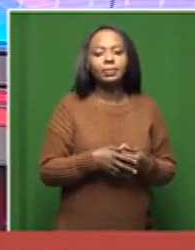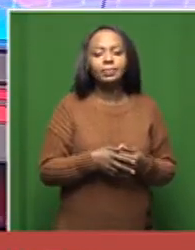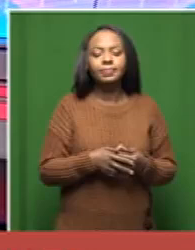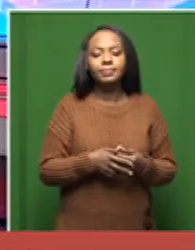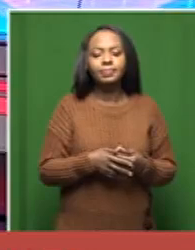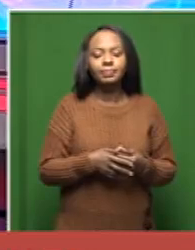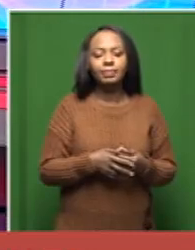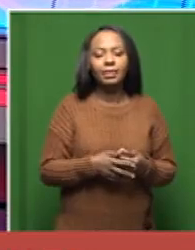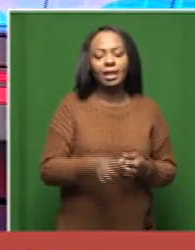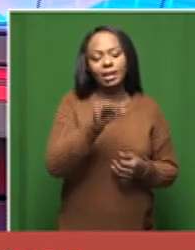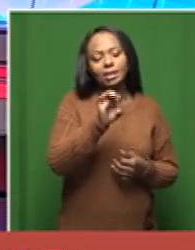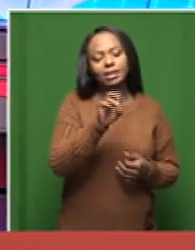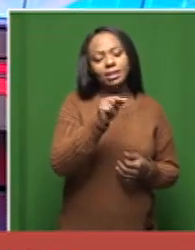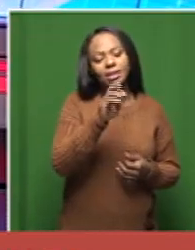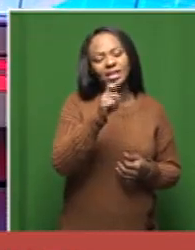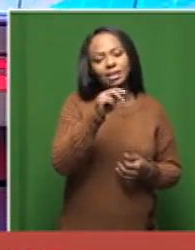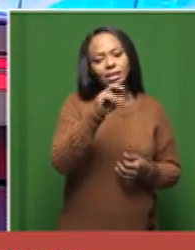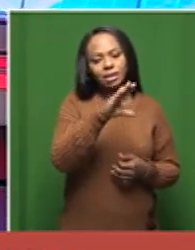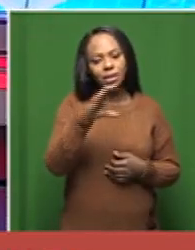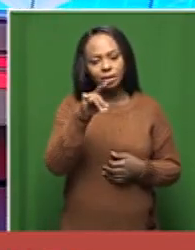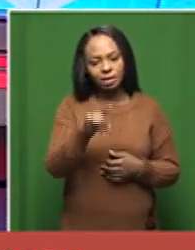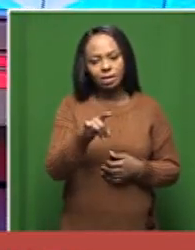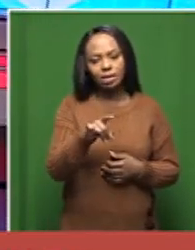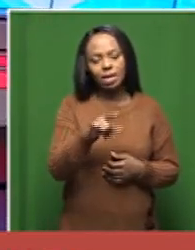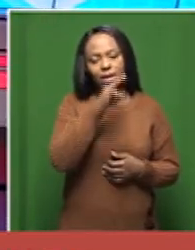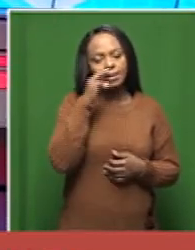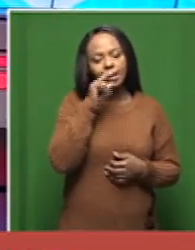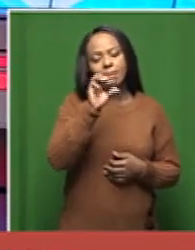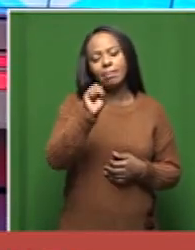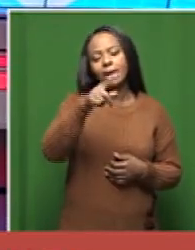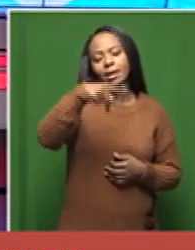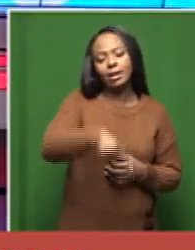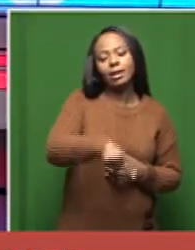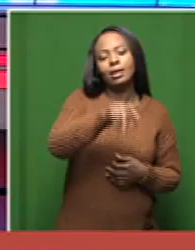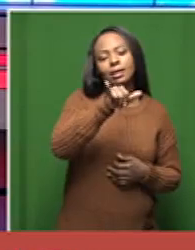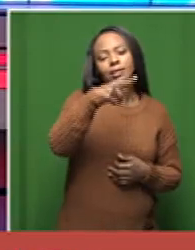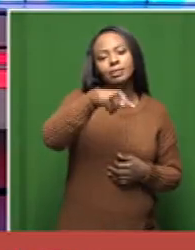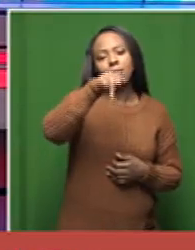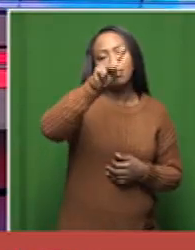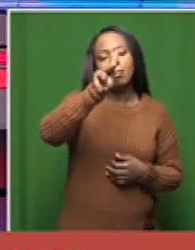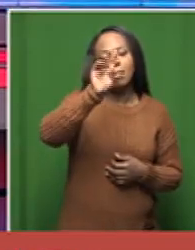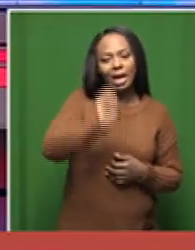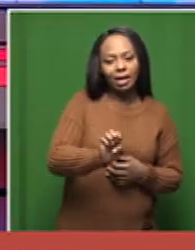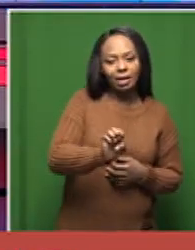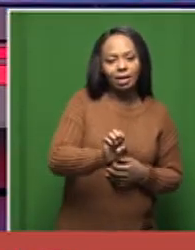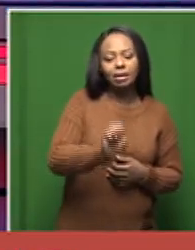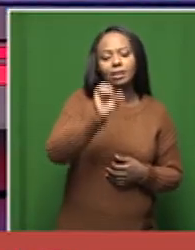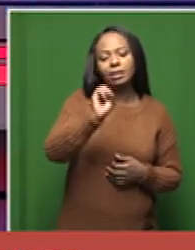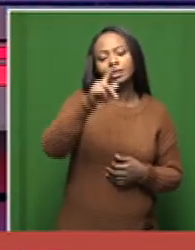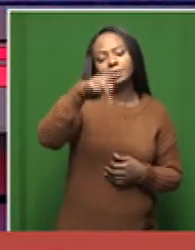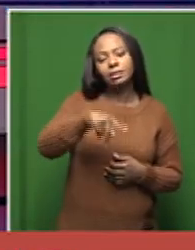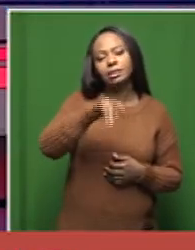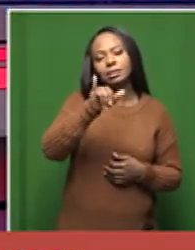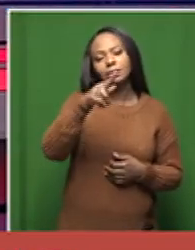genetic component in the virus, which makes what's called the spike protein, it's a spike which the virus uses to attach to